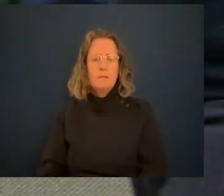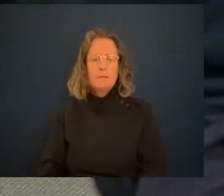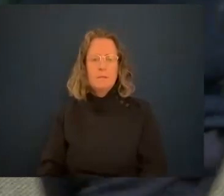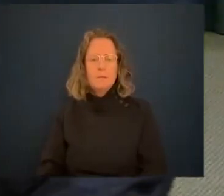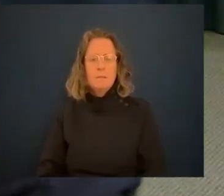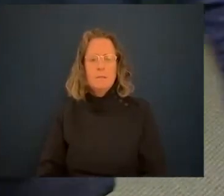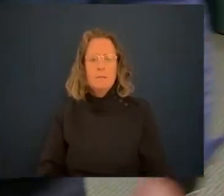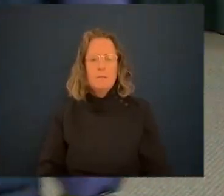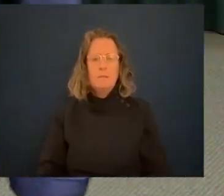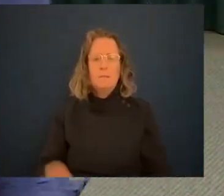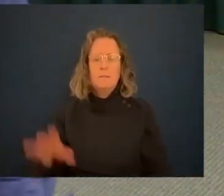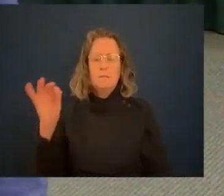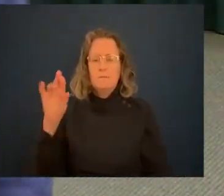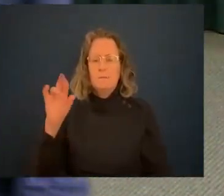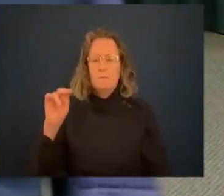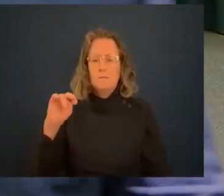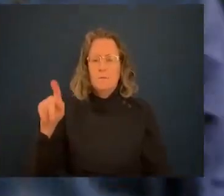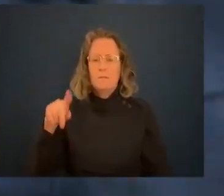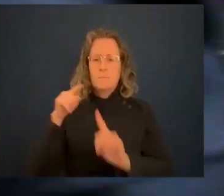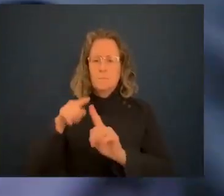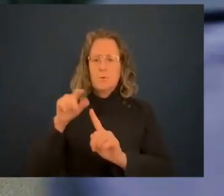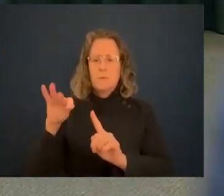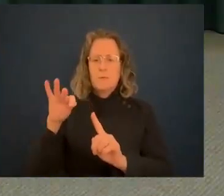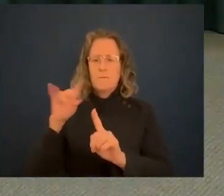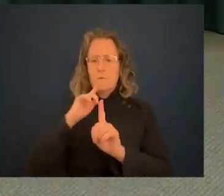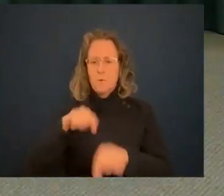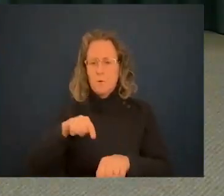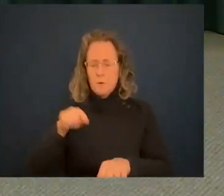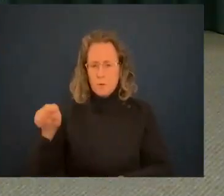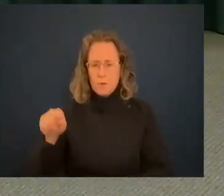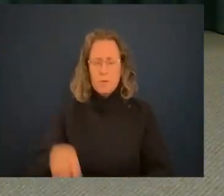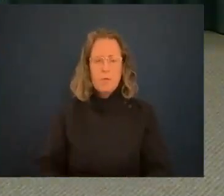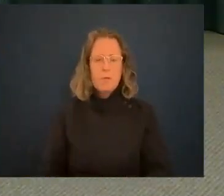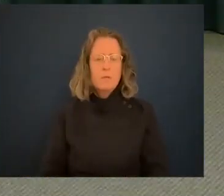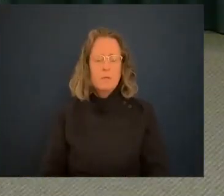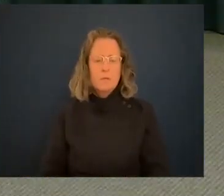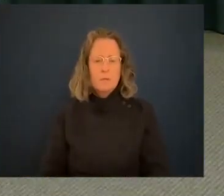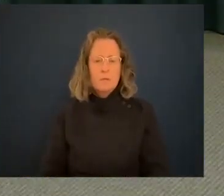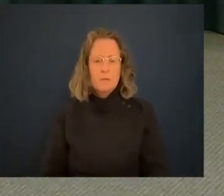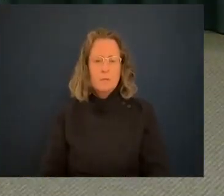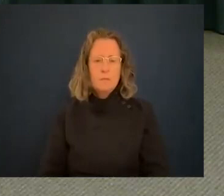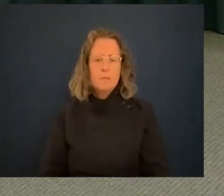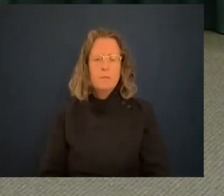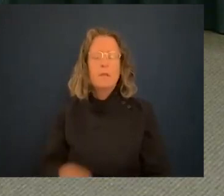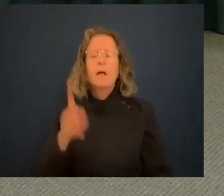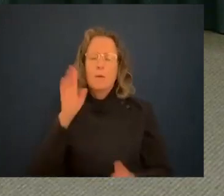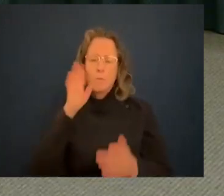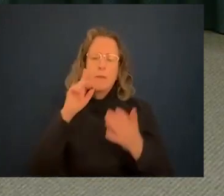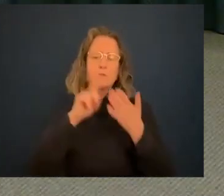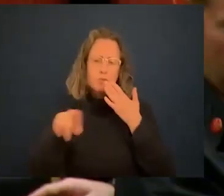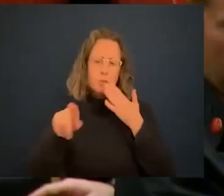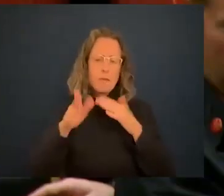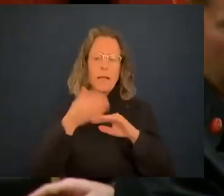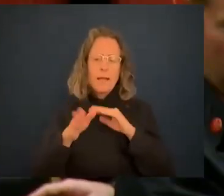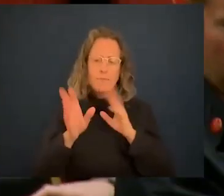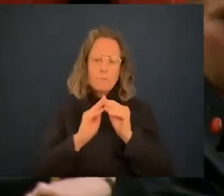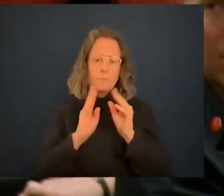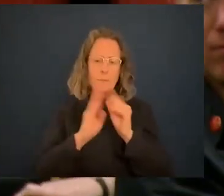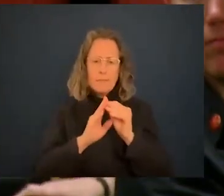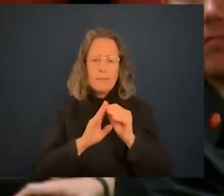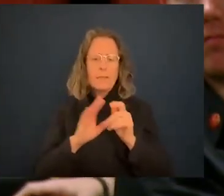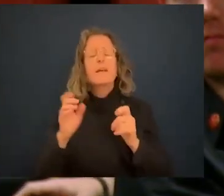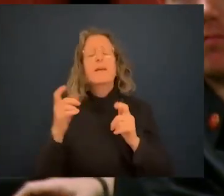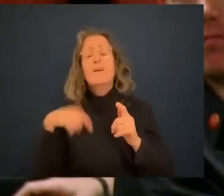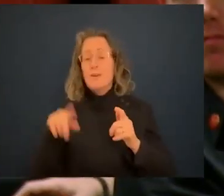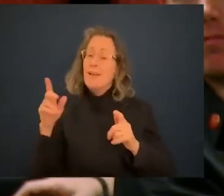Franz point of order and I'll do a look at that after the meeting about whether it takes president I'm sure we'll have many